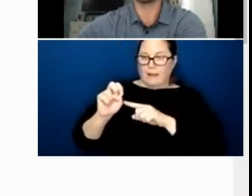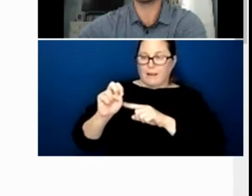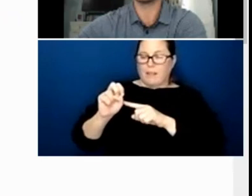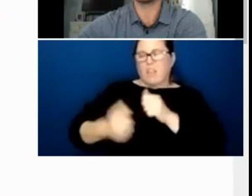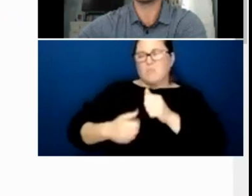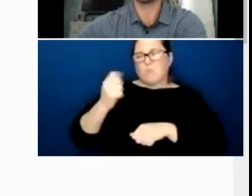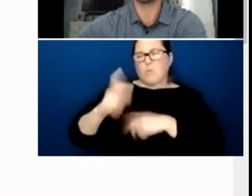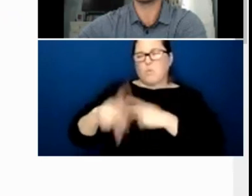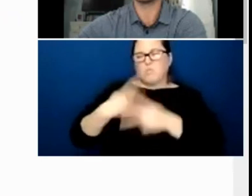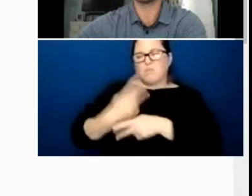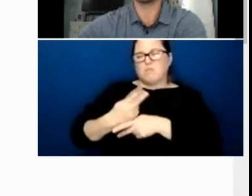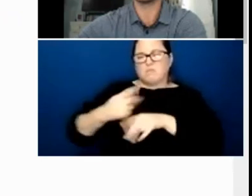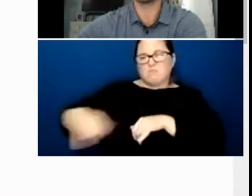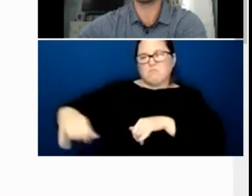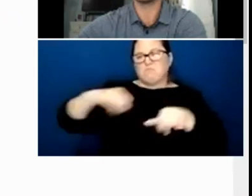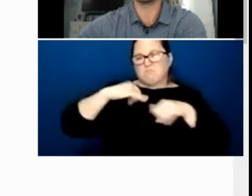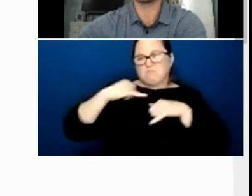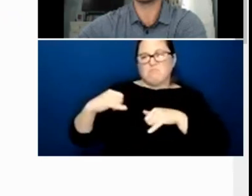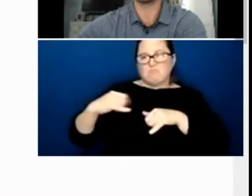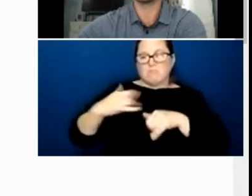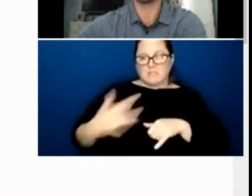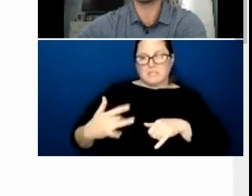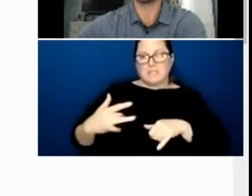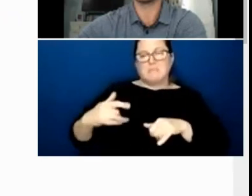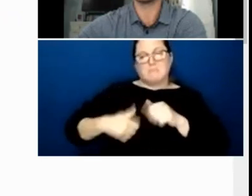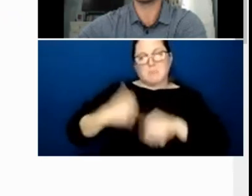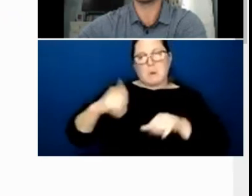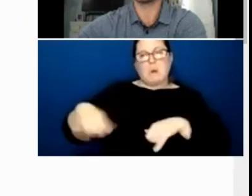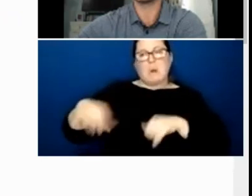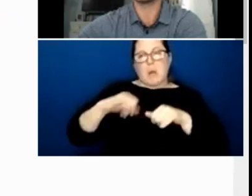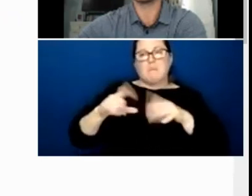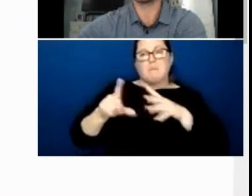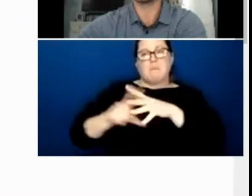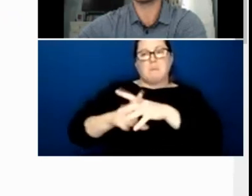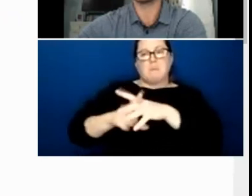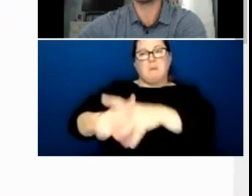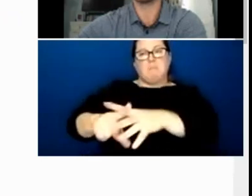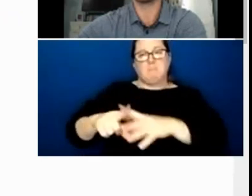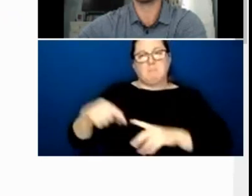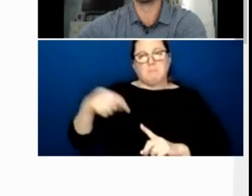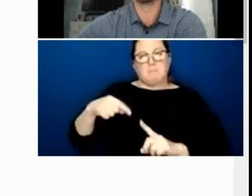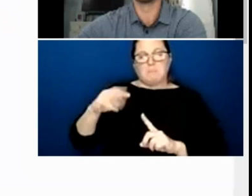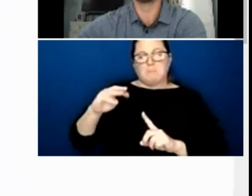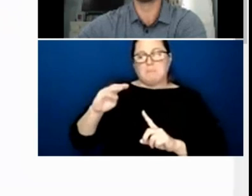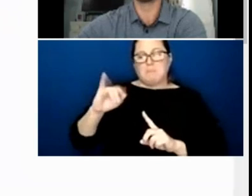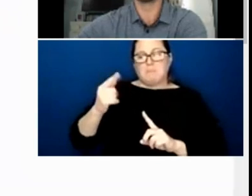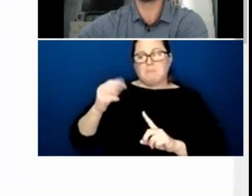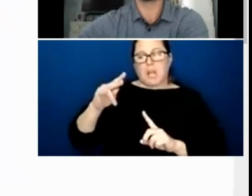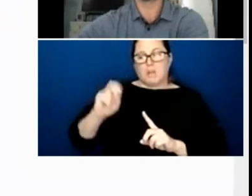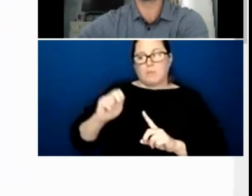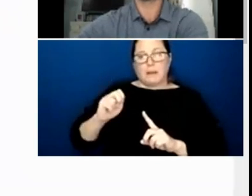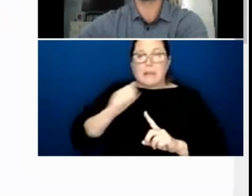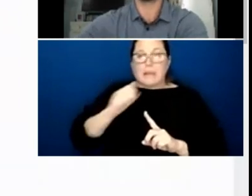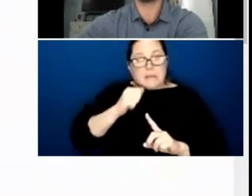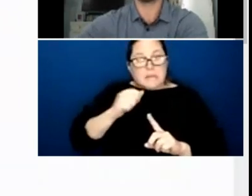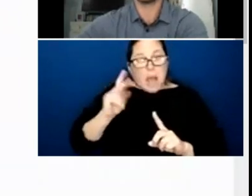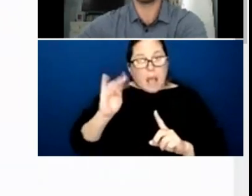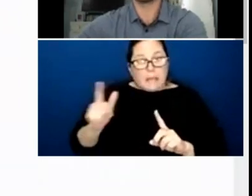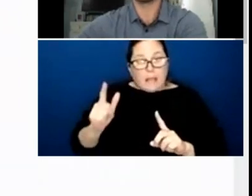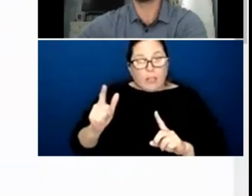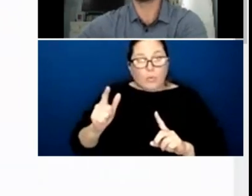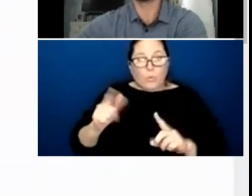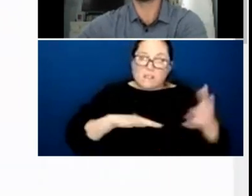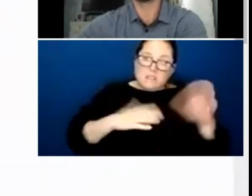headache disorder, and certainly the most common thing that I see in my clinics, they don't kill you, but they make life